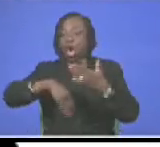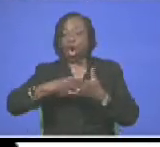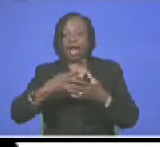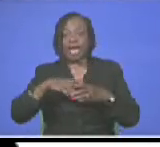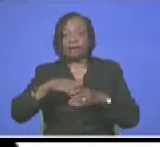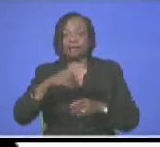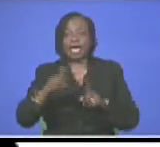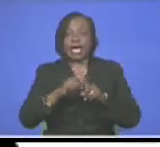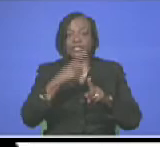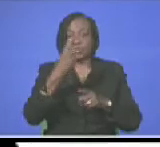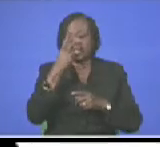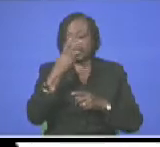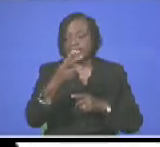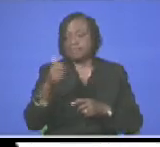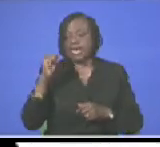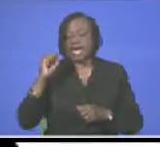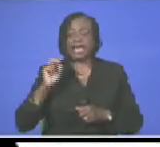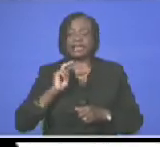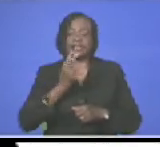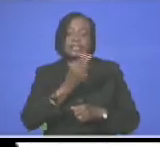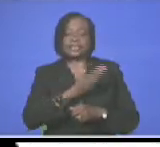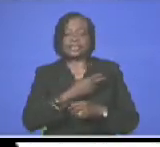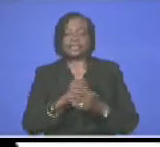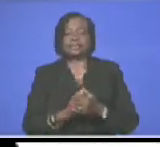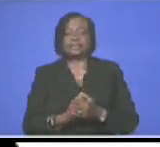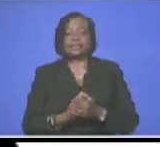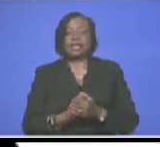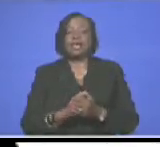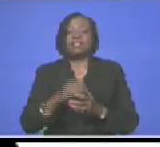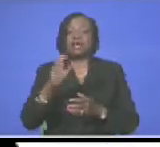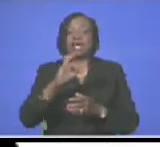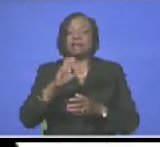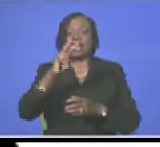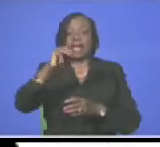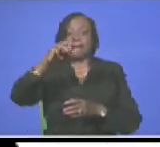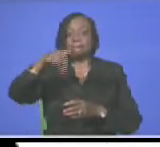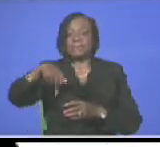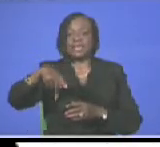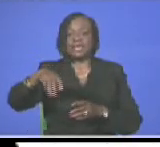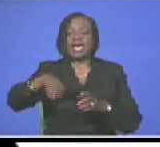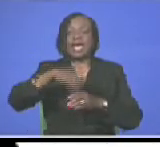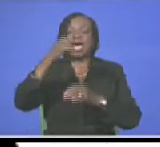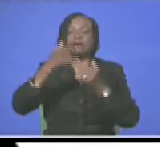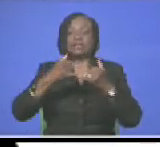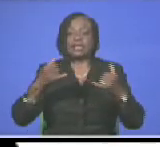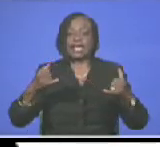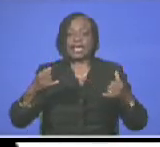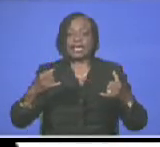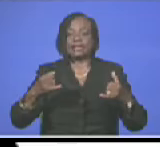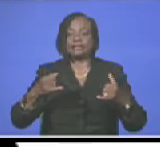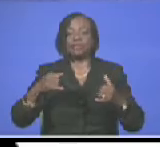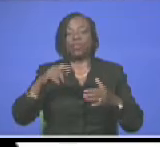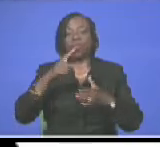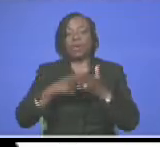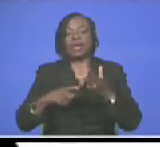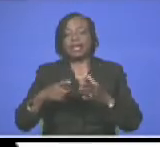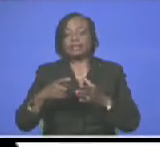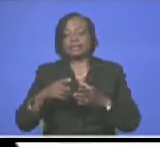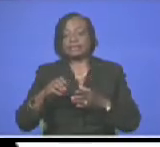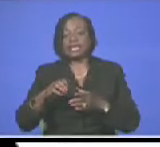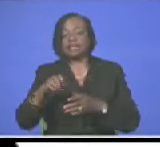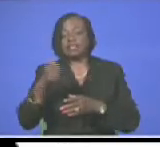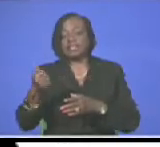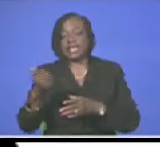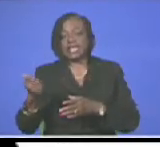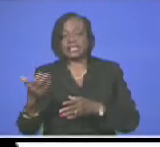see behind us. The Carmichael MP also outlined some of the park's other amenities. We need